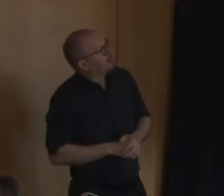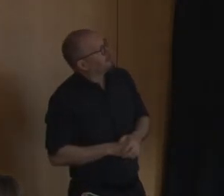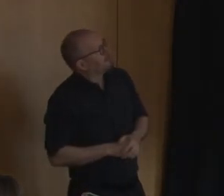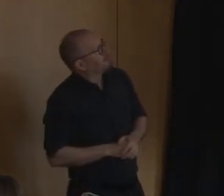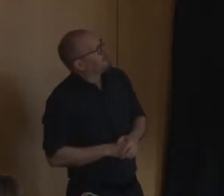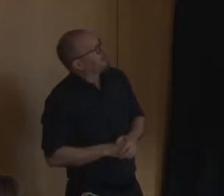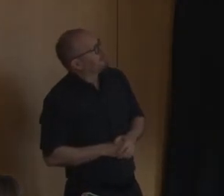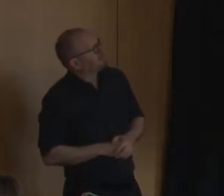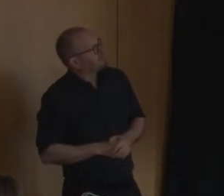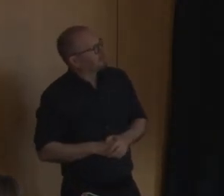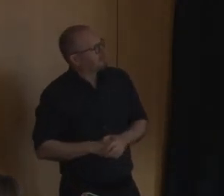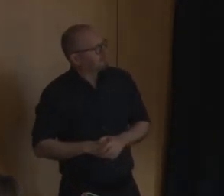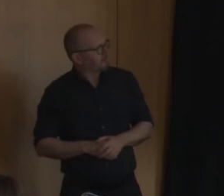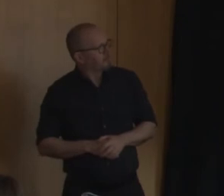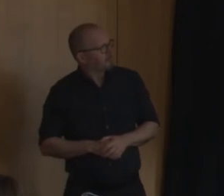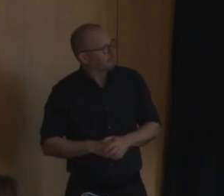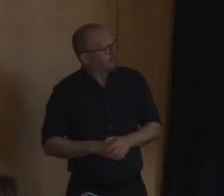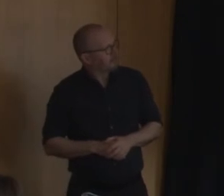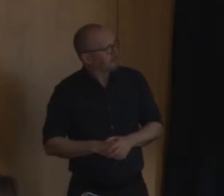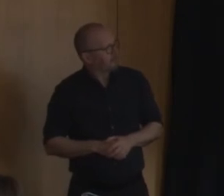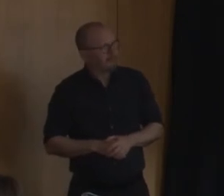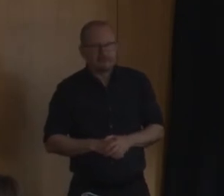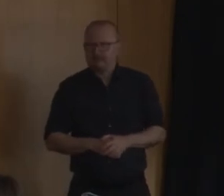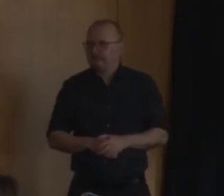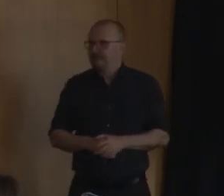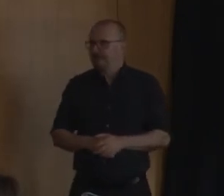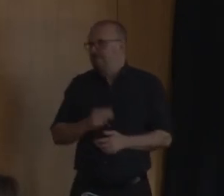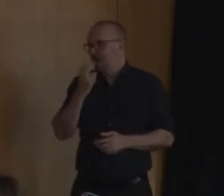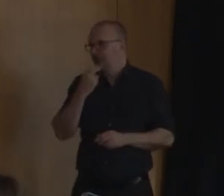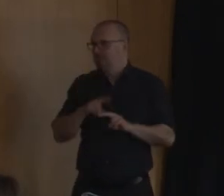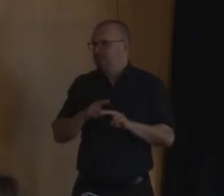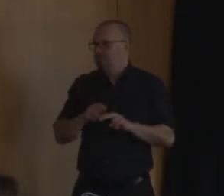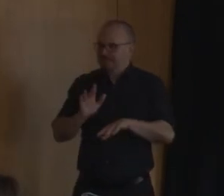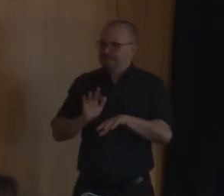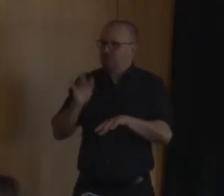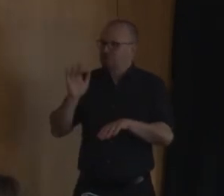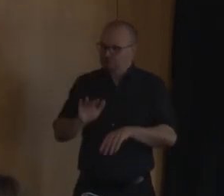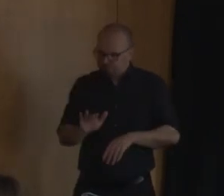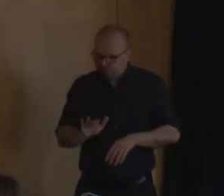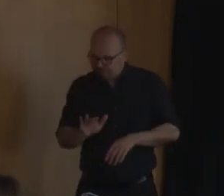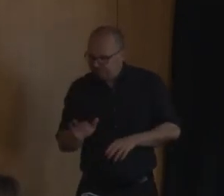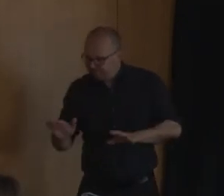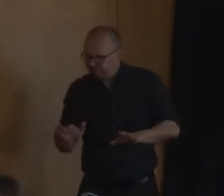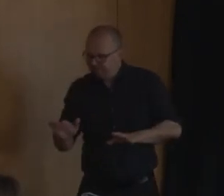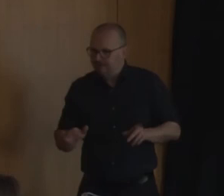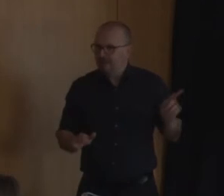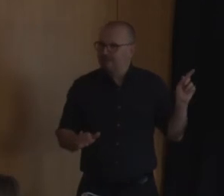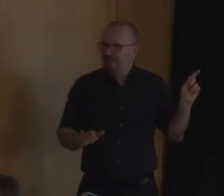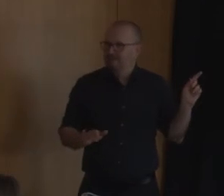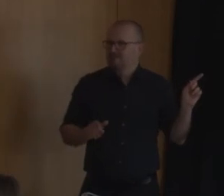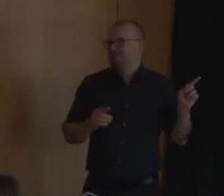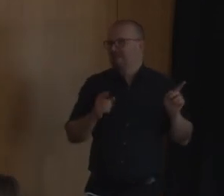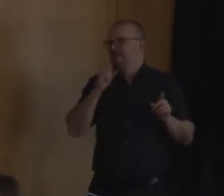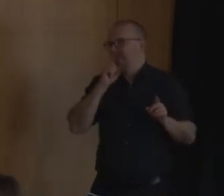There are simpler examples of physicality too. No digital technology involved. Pure touch, touching replica kiwi claws, even smelling the